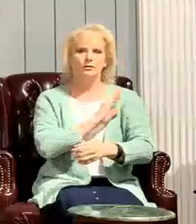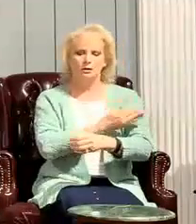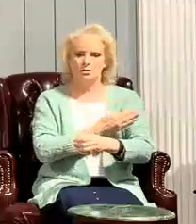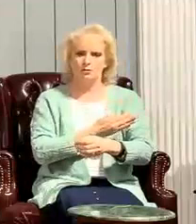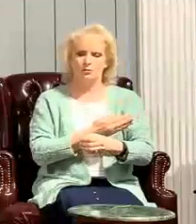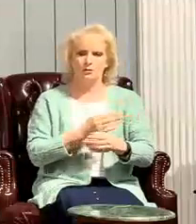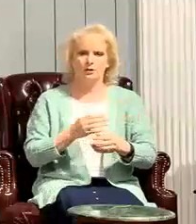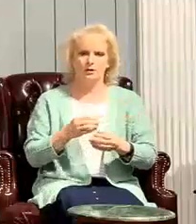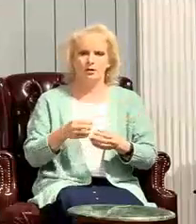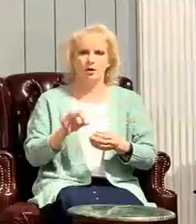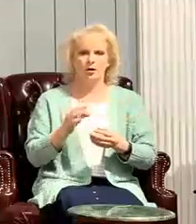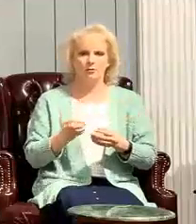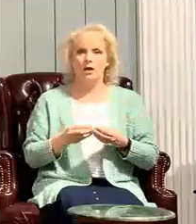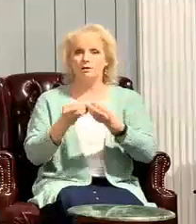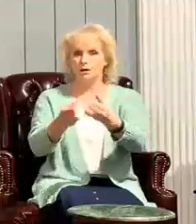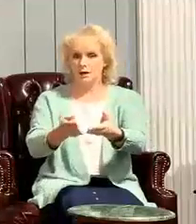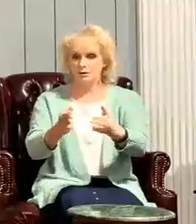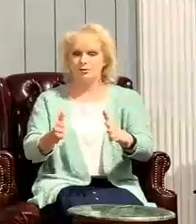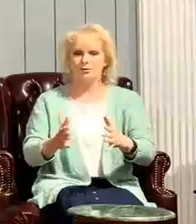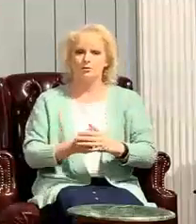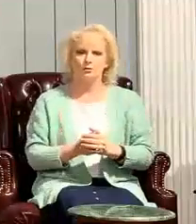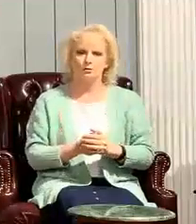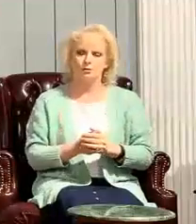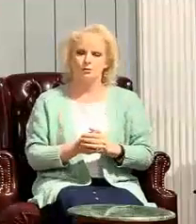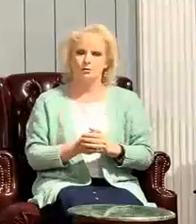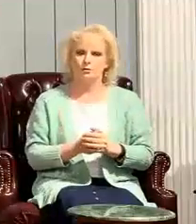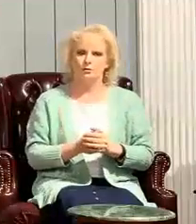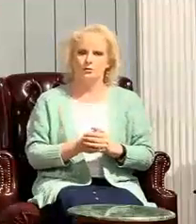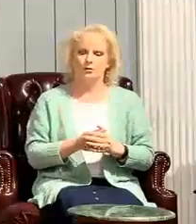possessed by the lender over the borrower. That's part of that passage. So